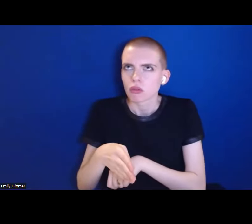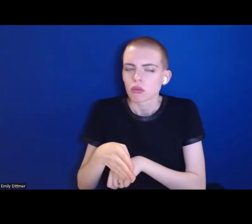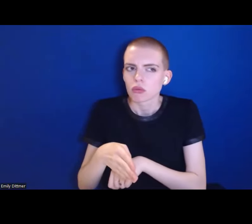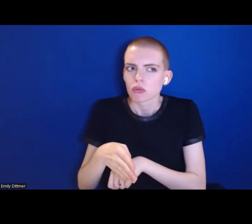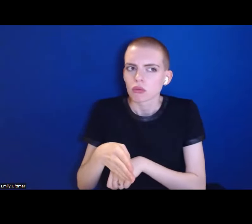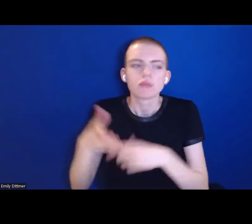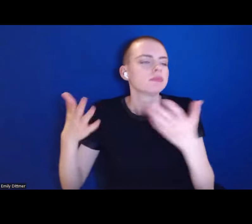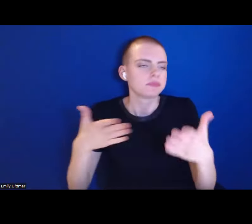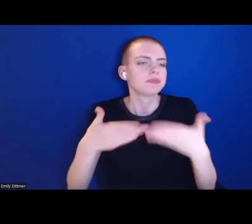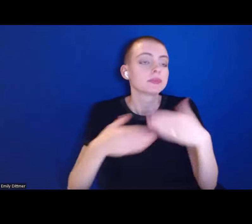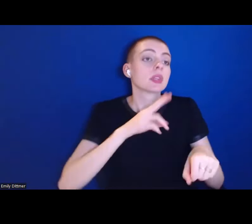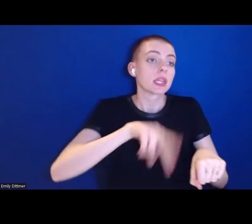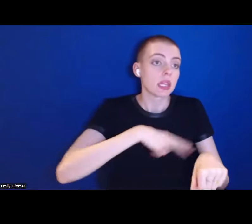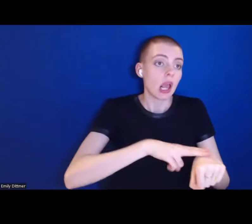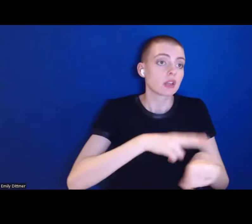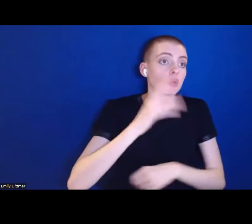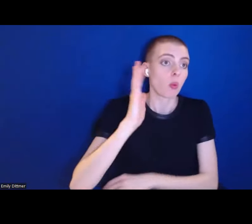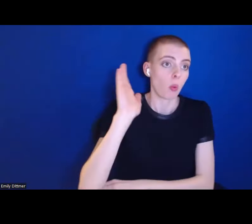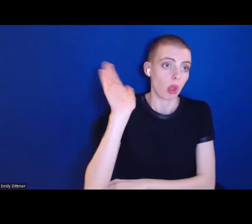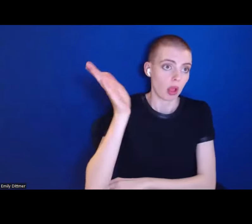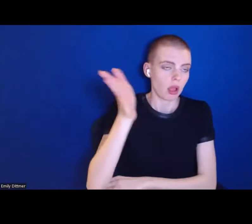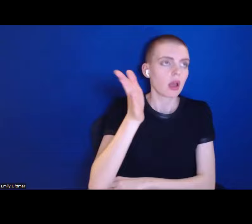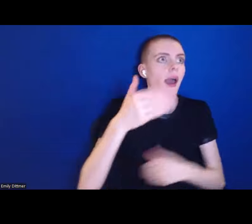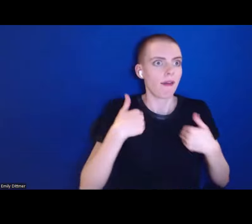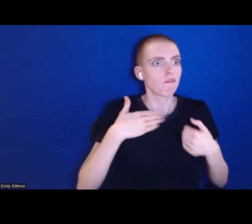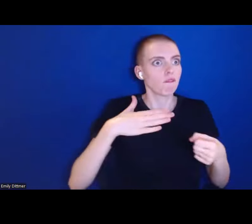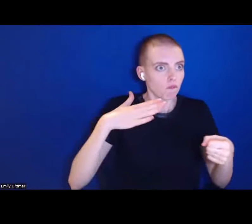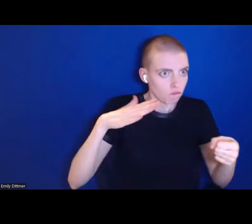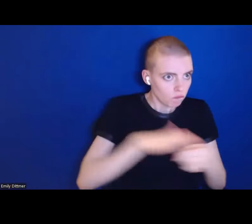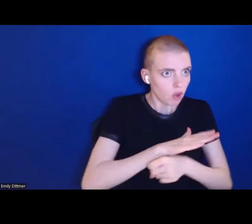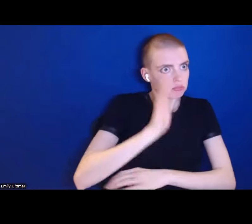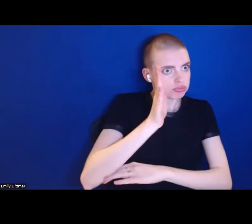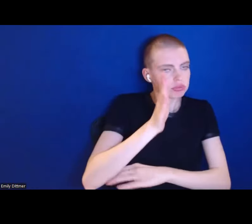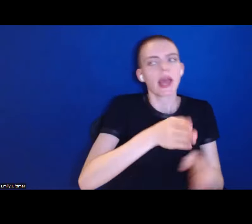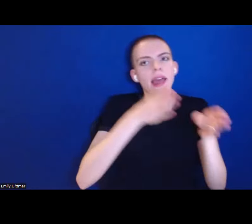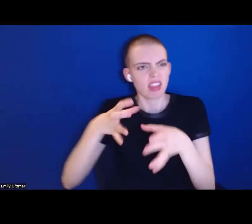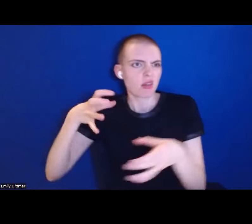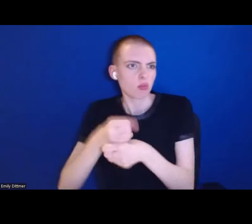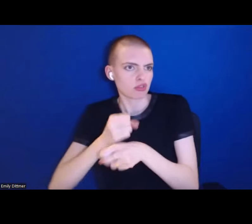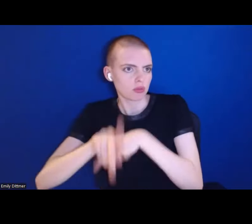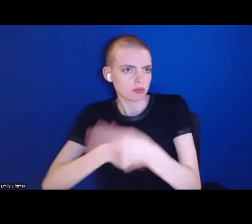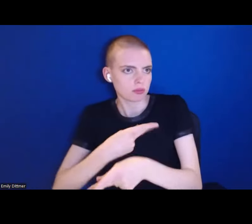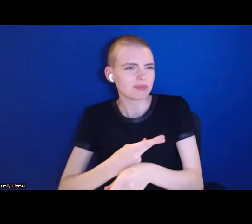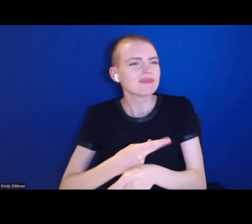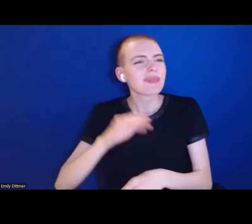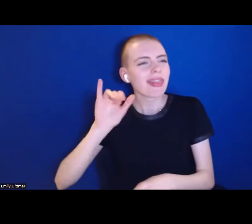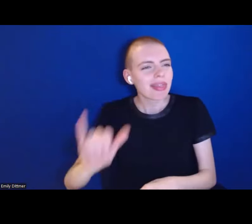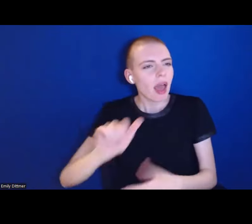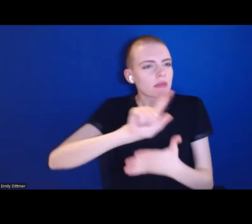longer version of the talk as well. And so that will start most likely in September,